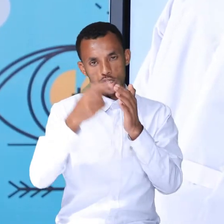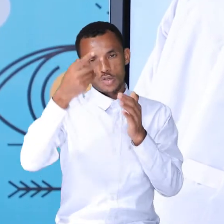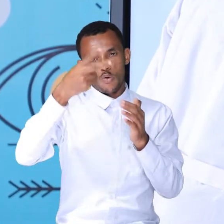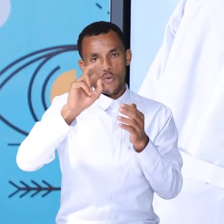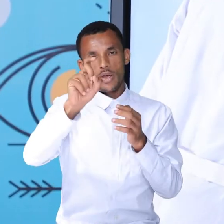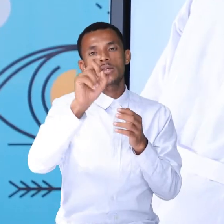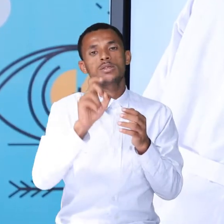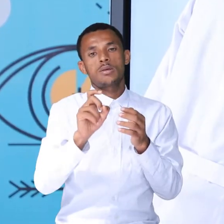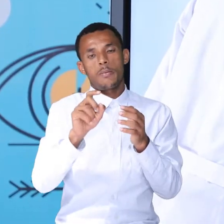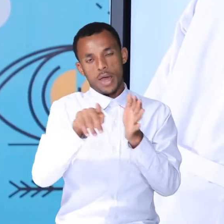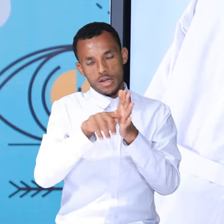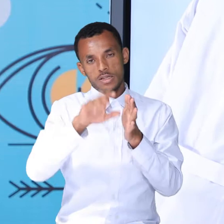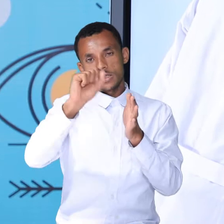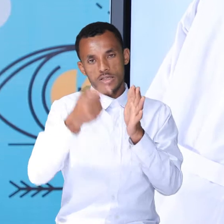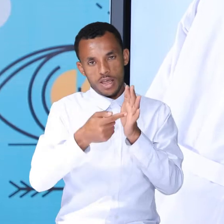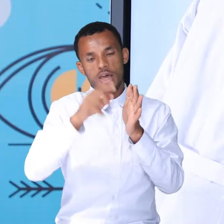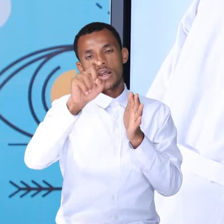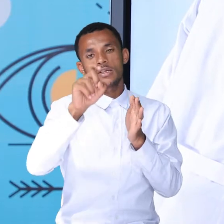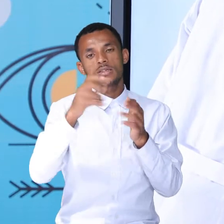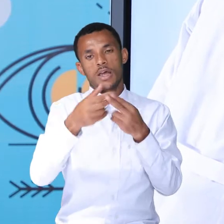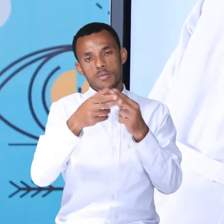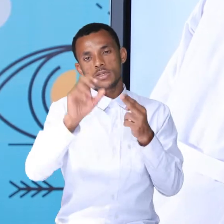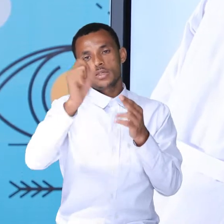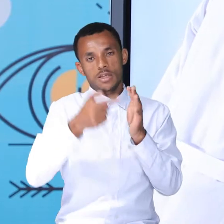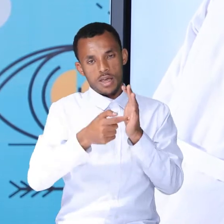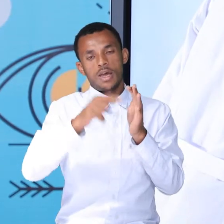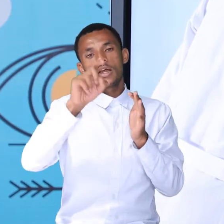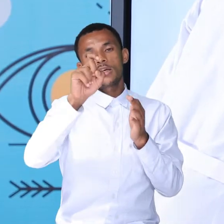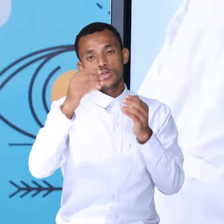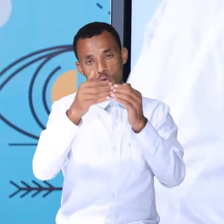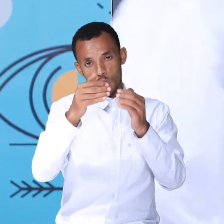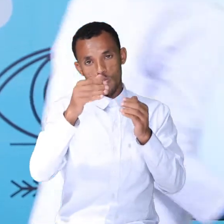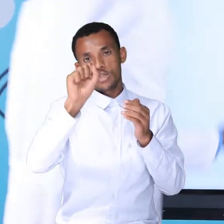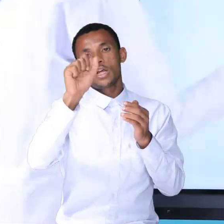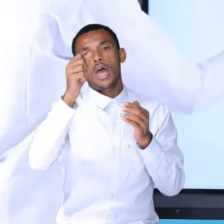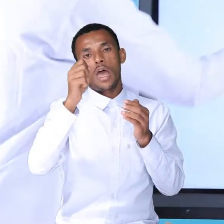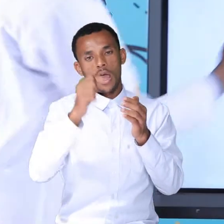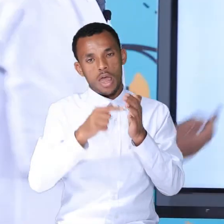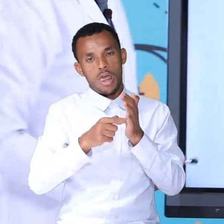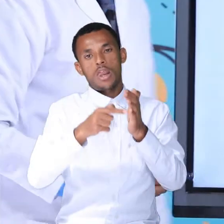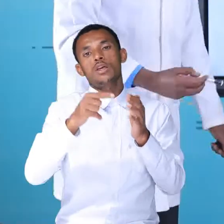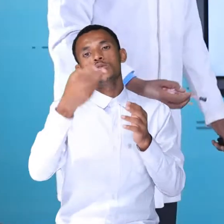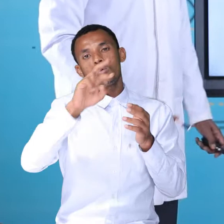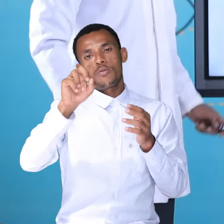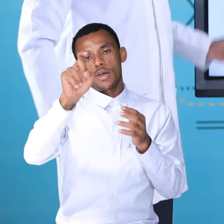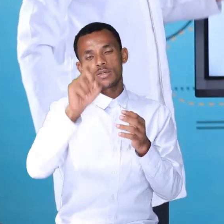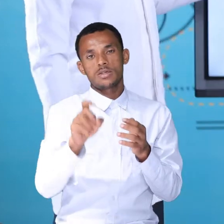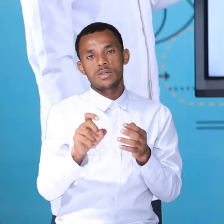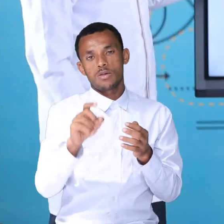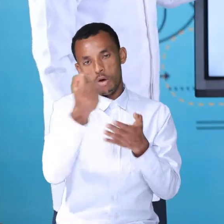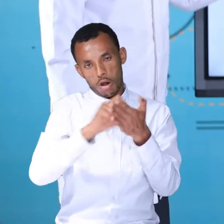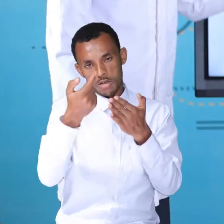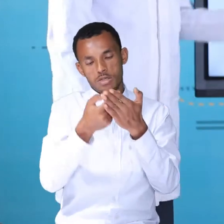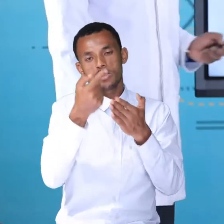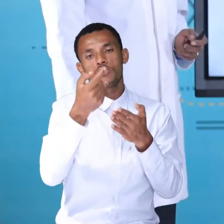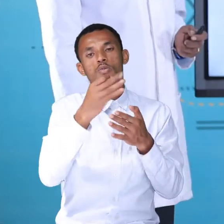x minus sine x times sine x, it gives sine square of x it will be. That is why we are writing over here